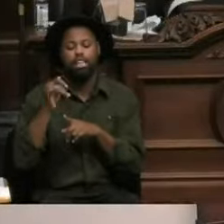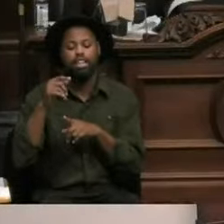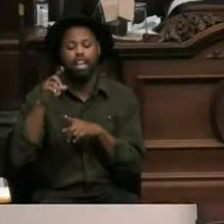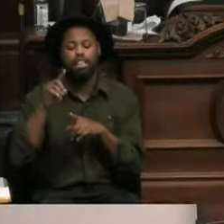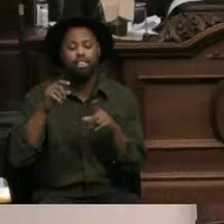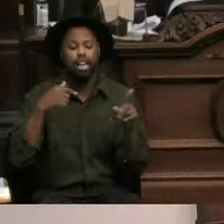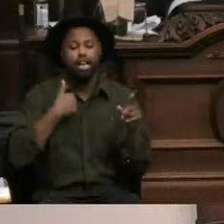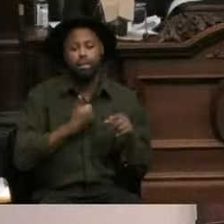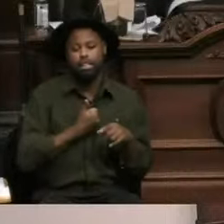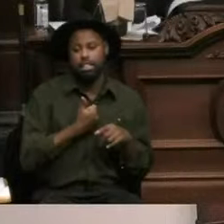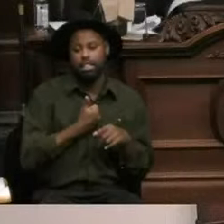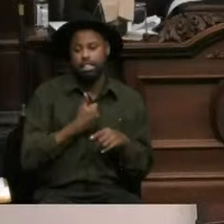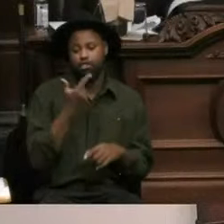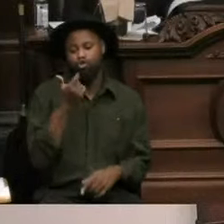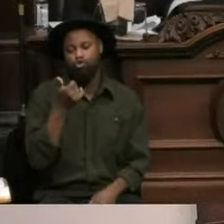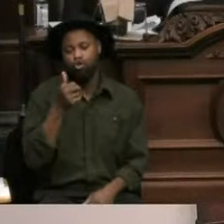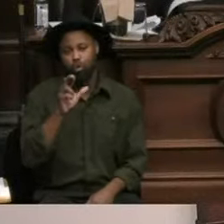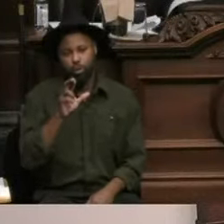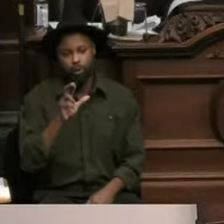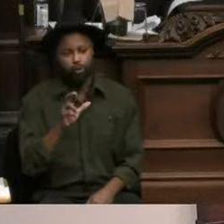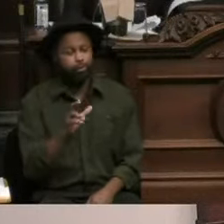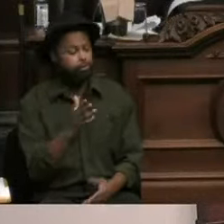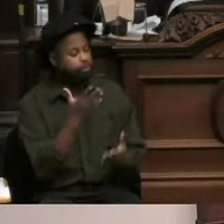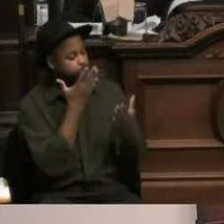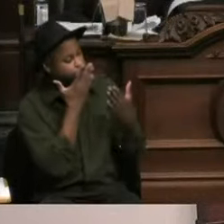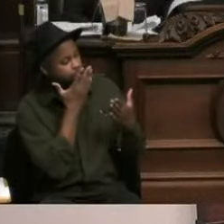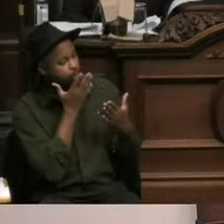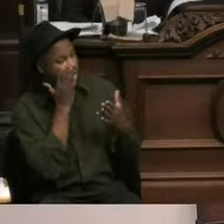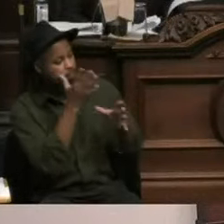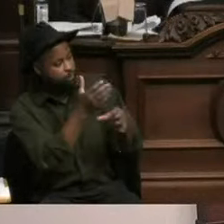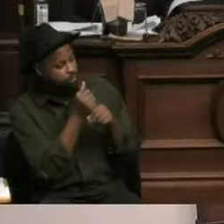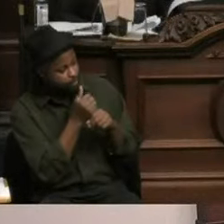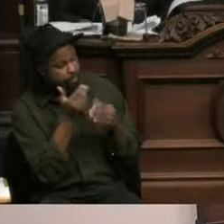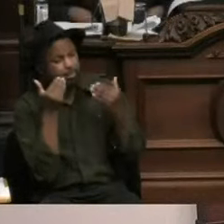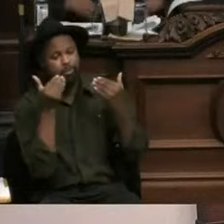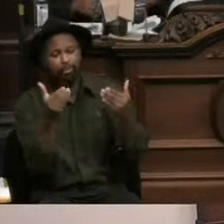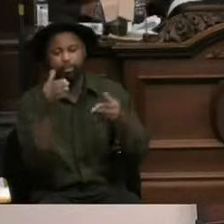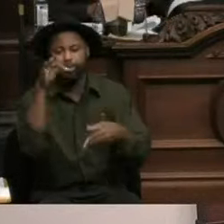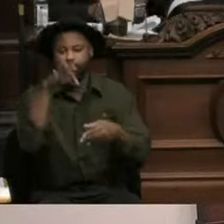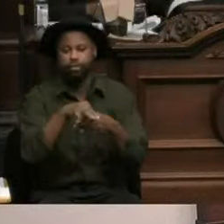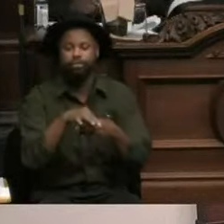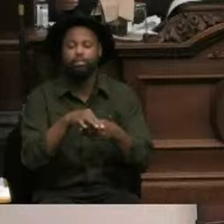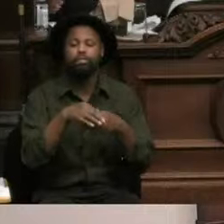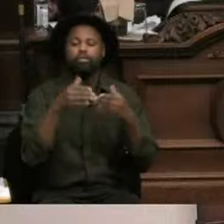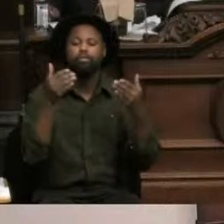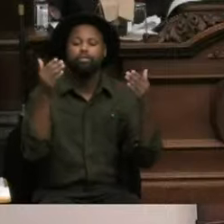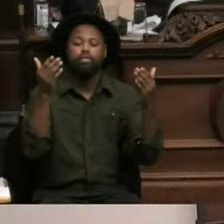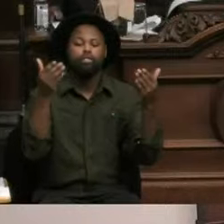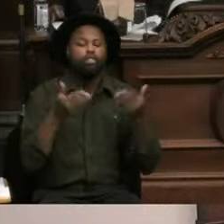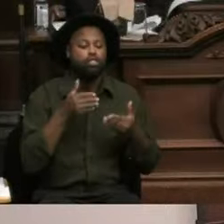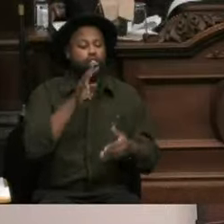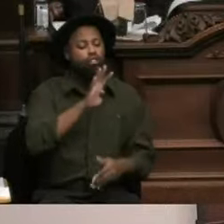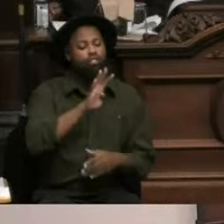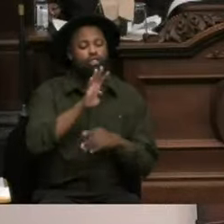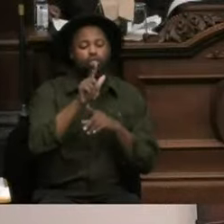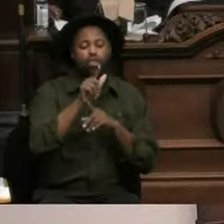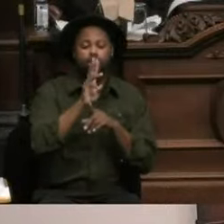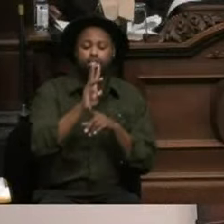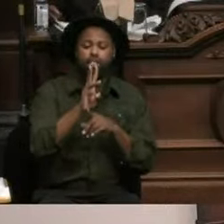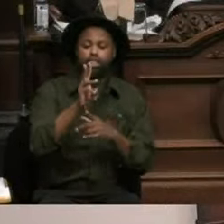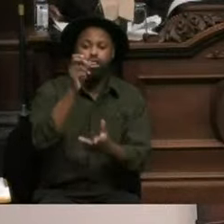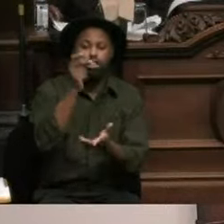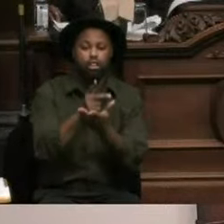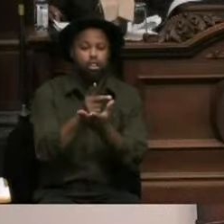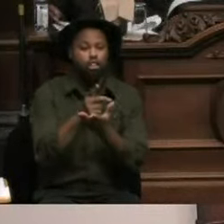Thank you, Chairperson Gruber. That report will be received, filed, and published, and we'll proceed with the vote. Introductory number 426, authorizing an agreement for the